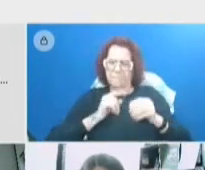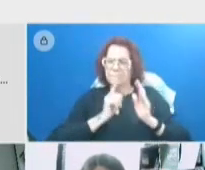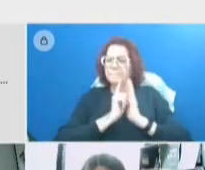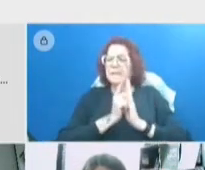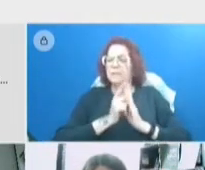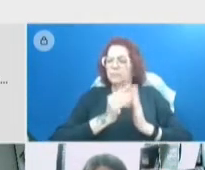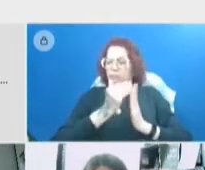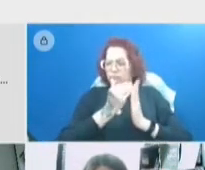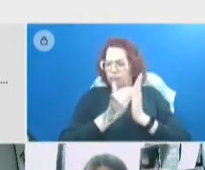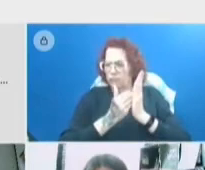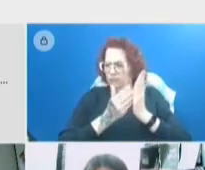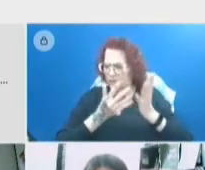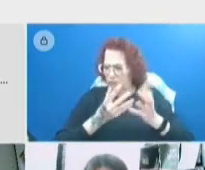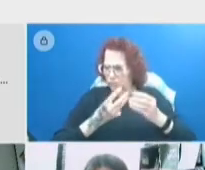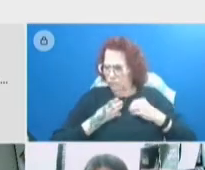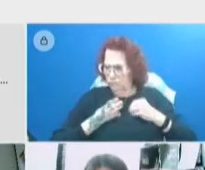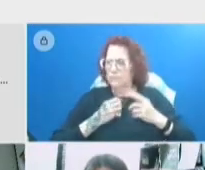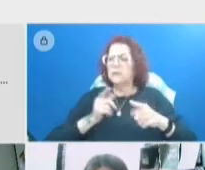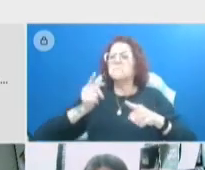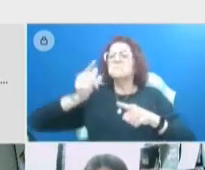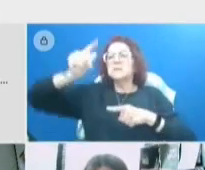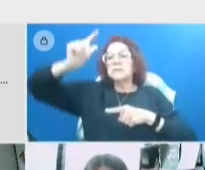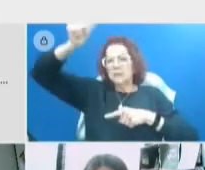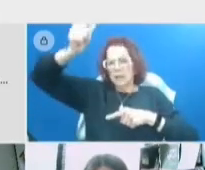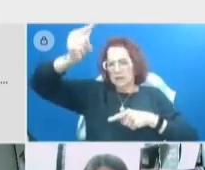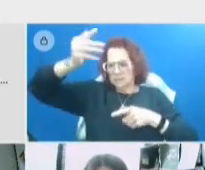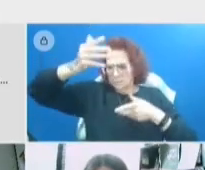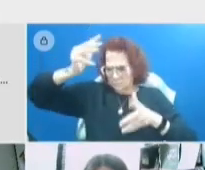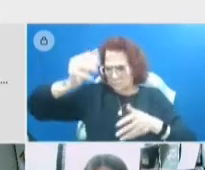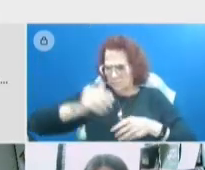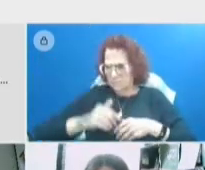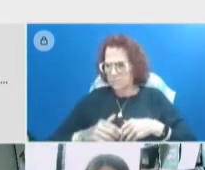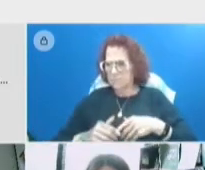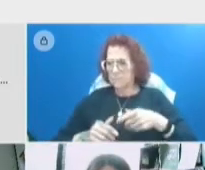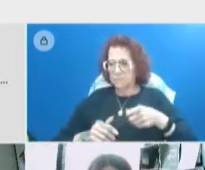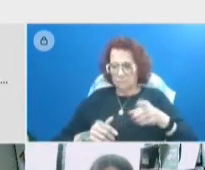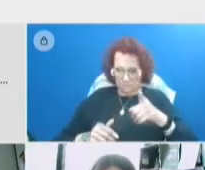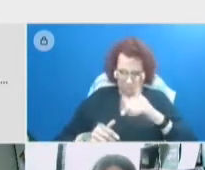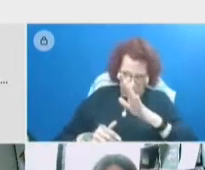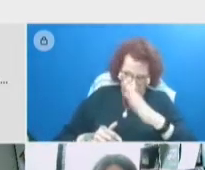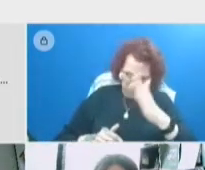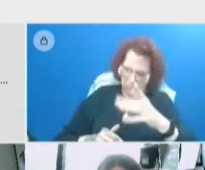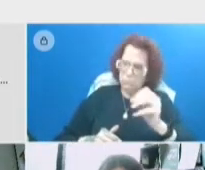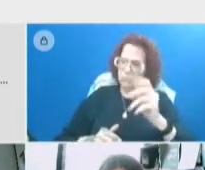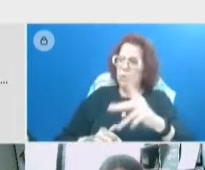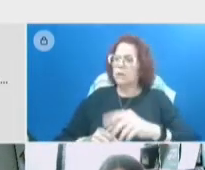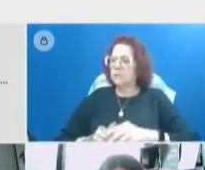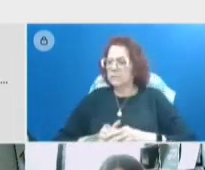Second. I have a question. I have a question about the minutes, if I could.